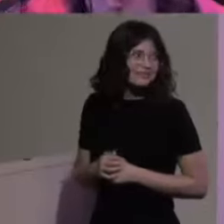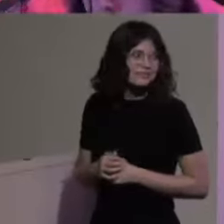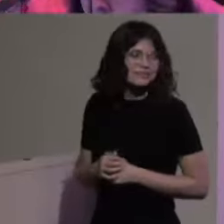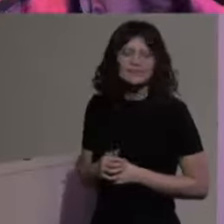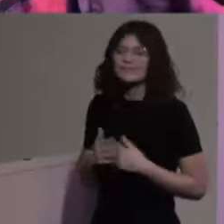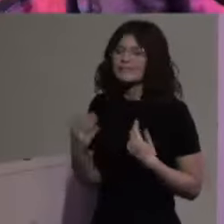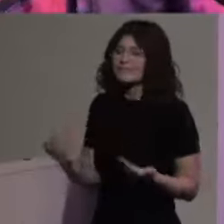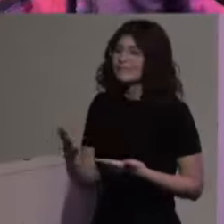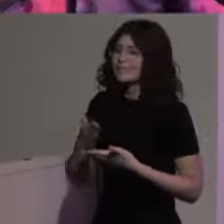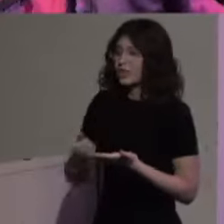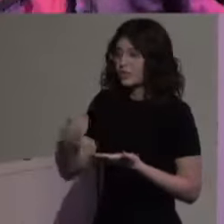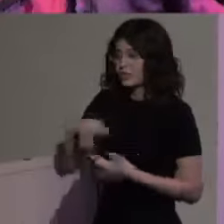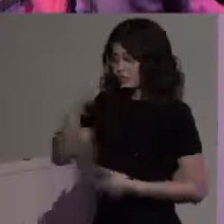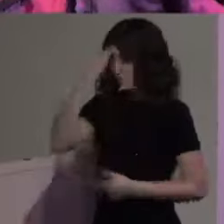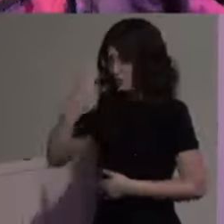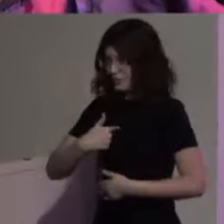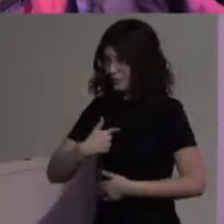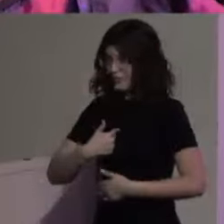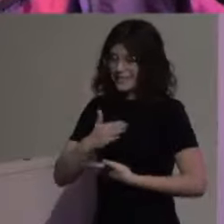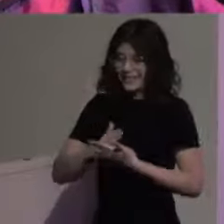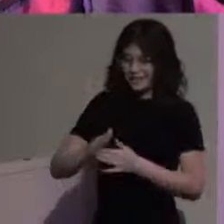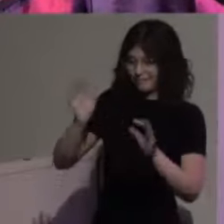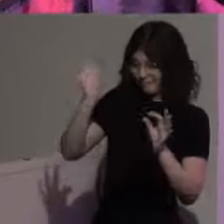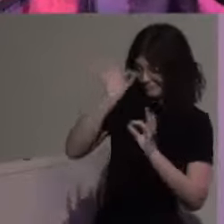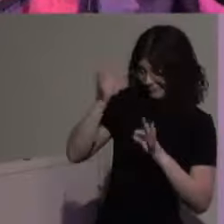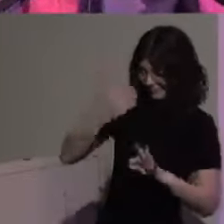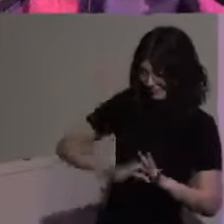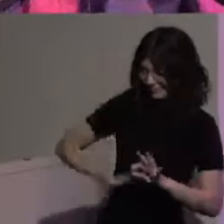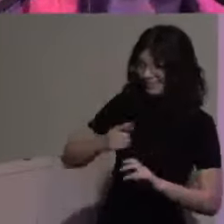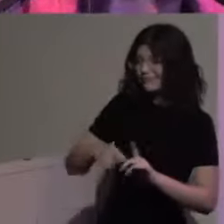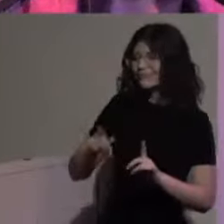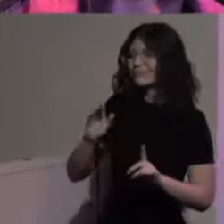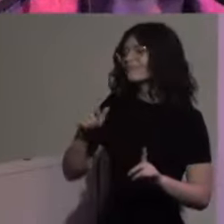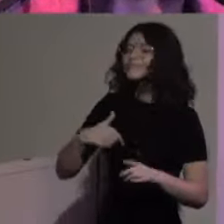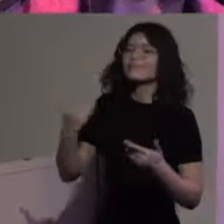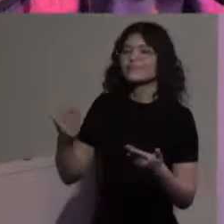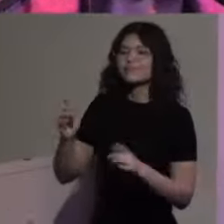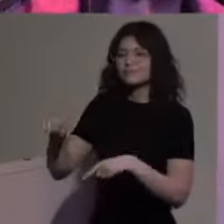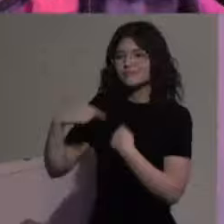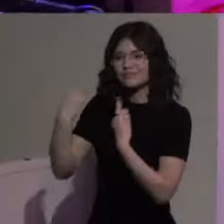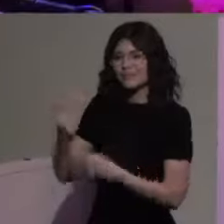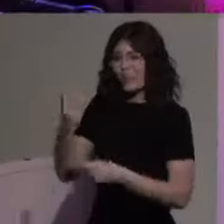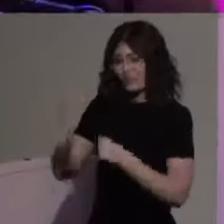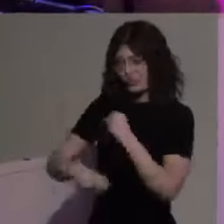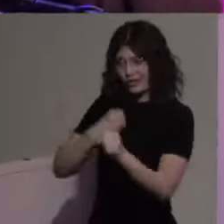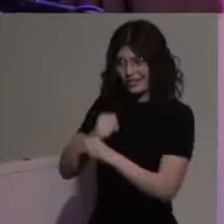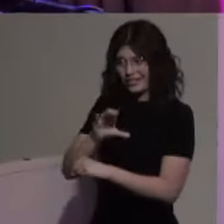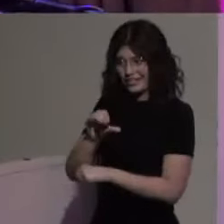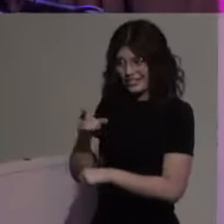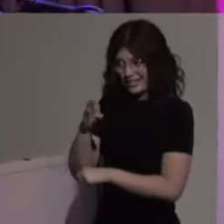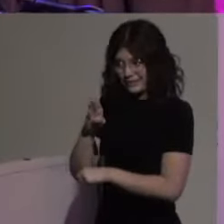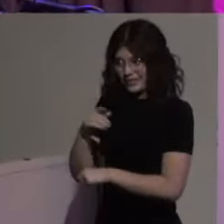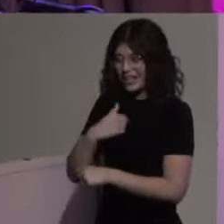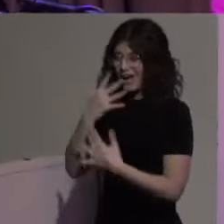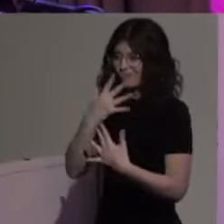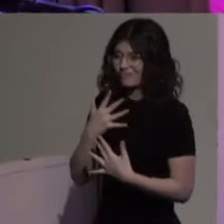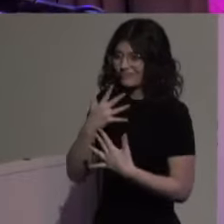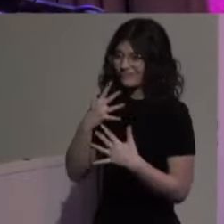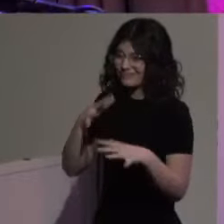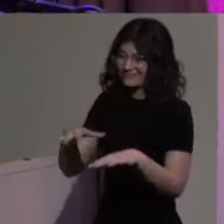So some of you know me, some of you don't, but I have been at CSTV for 3 years, and I am sadly